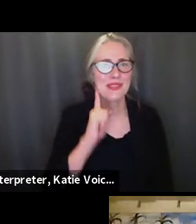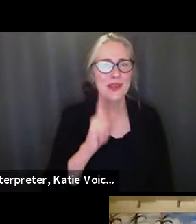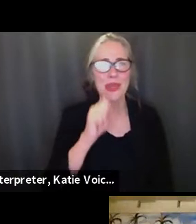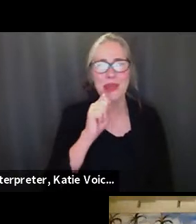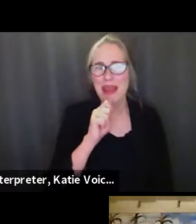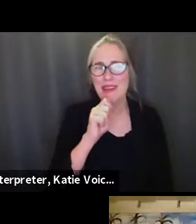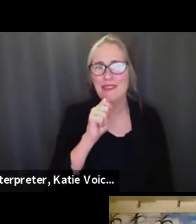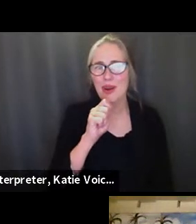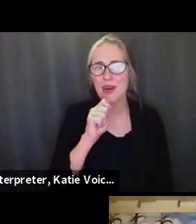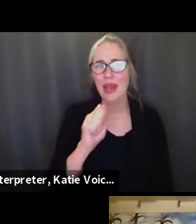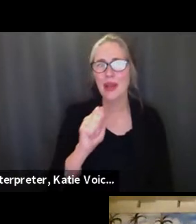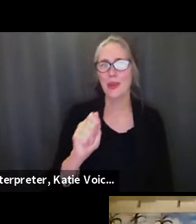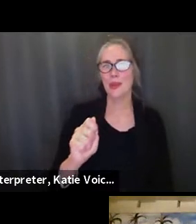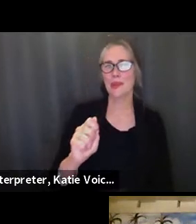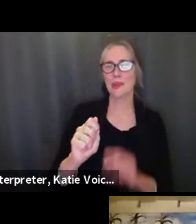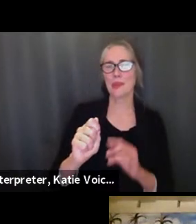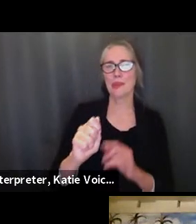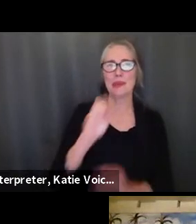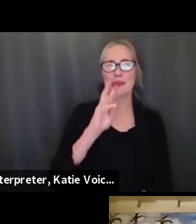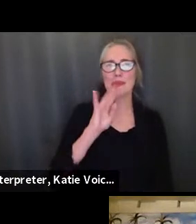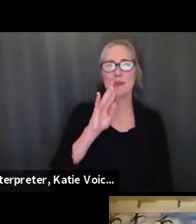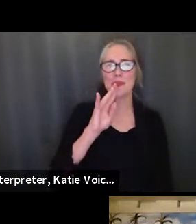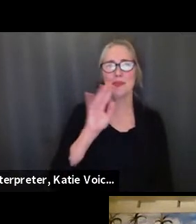Not yet.